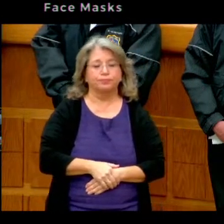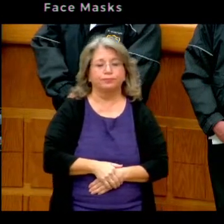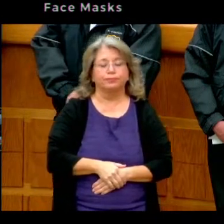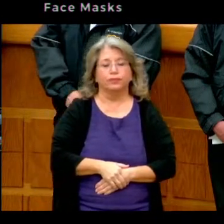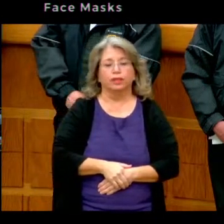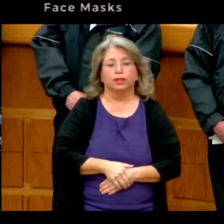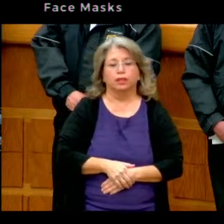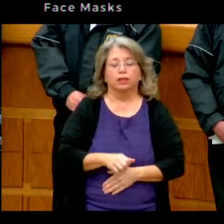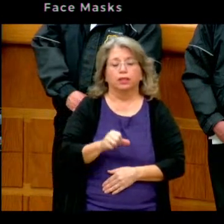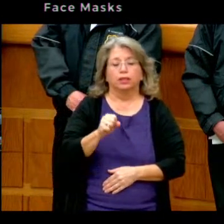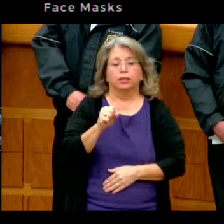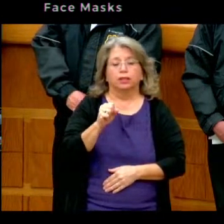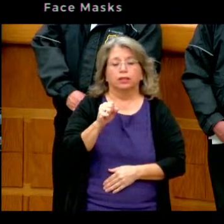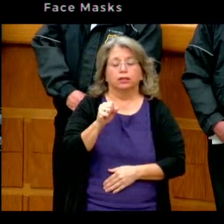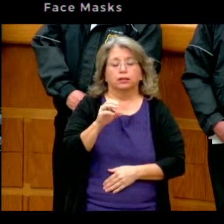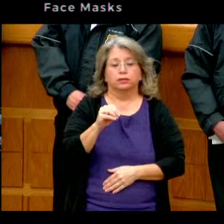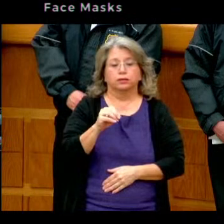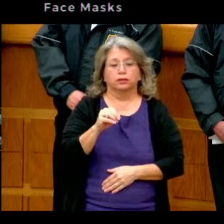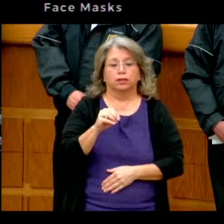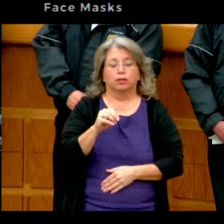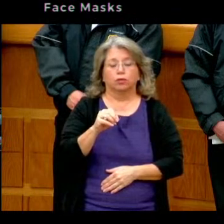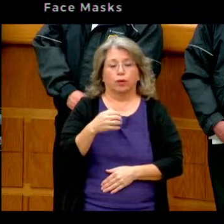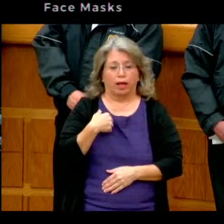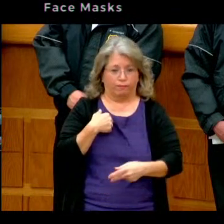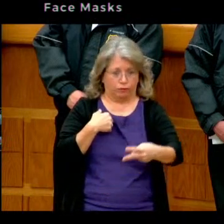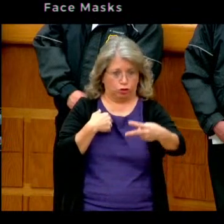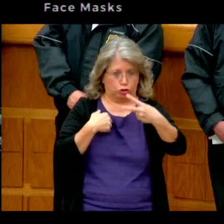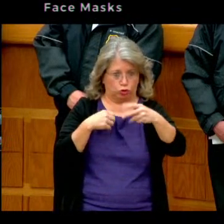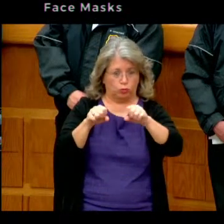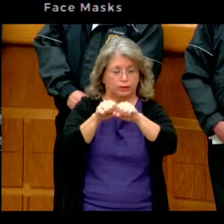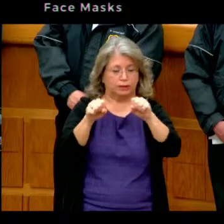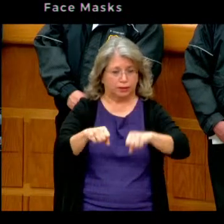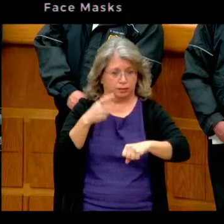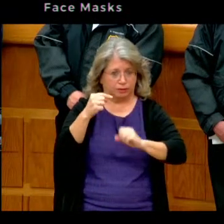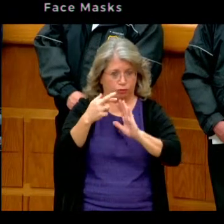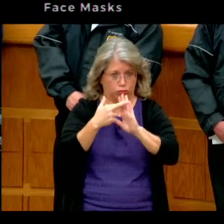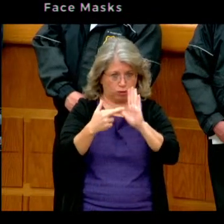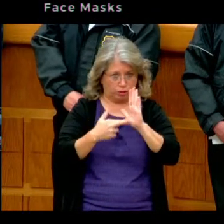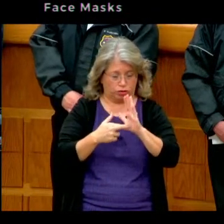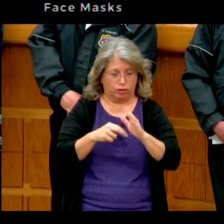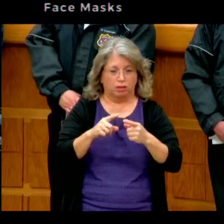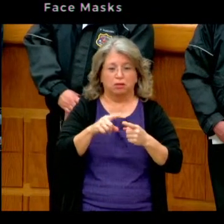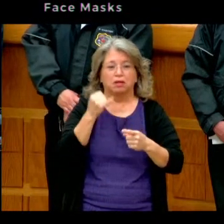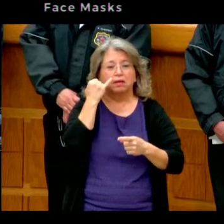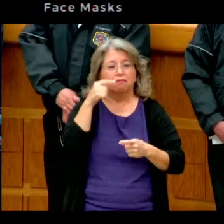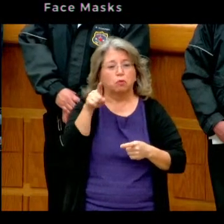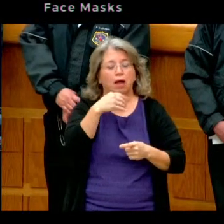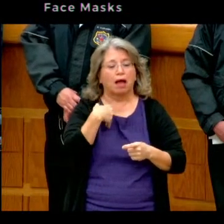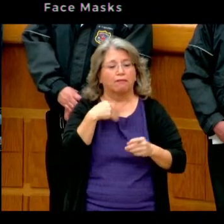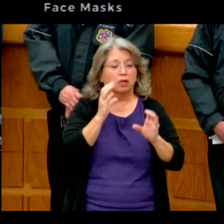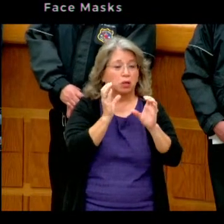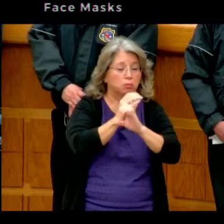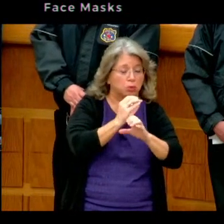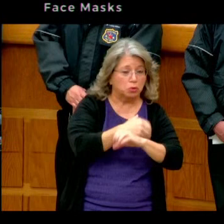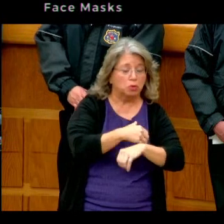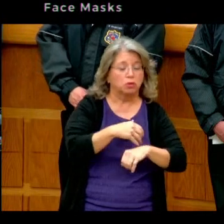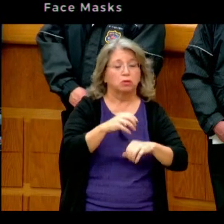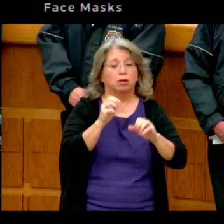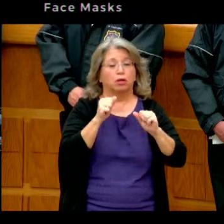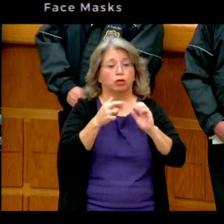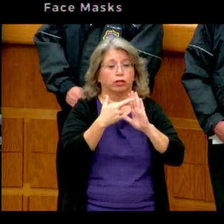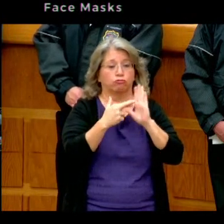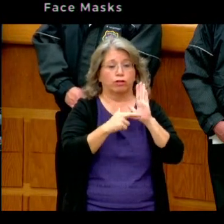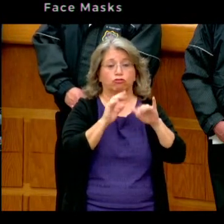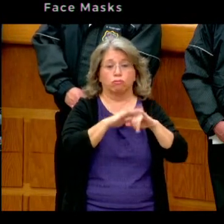is the dual system for registering. Those individuals that have computers, they can register online. We are going to